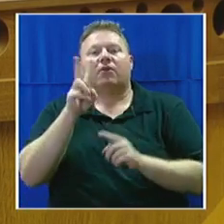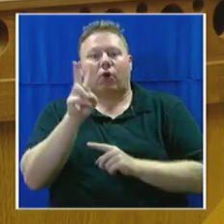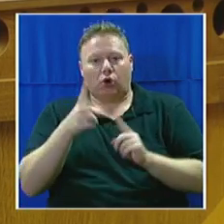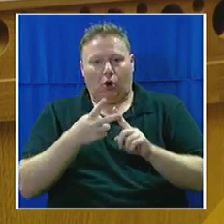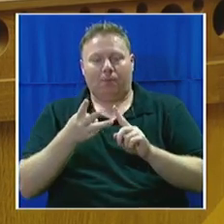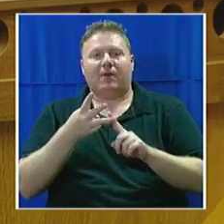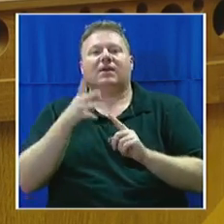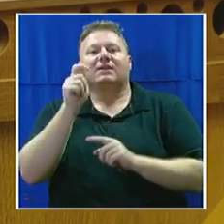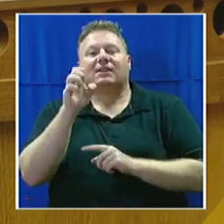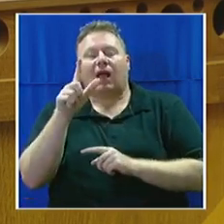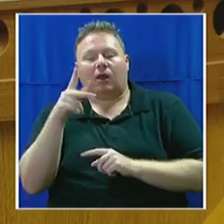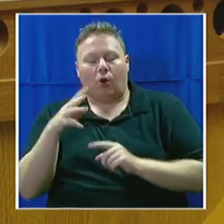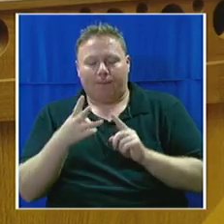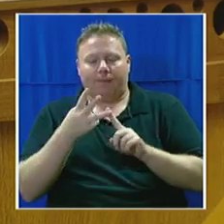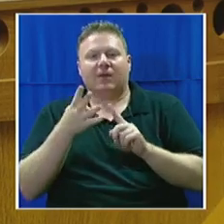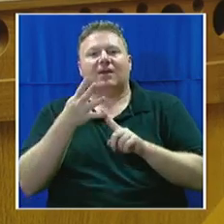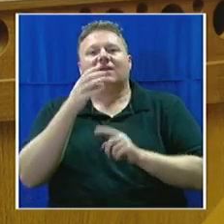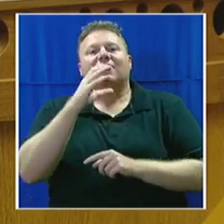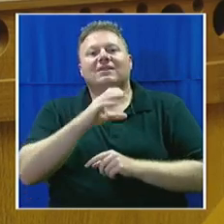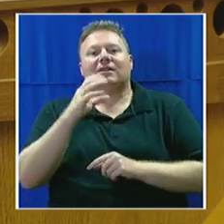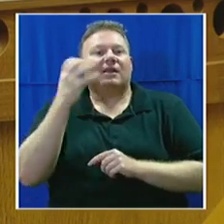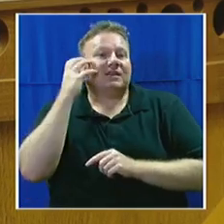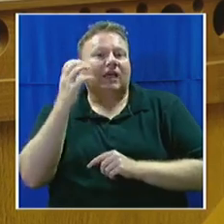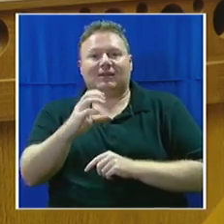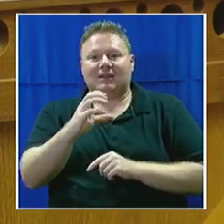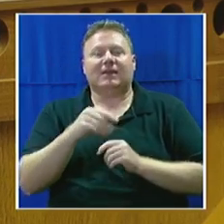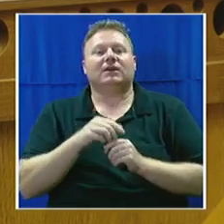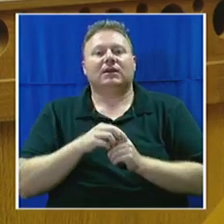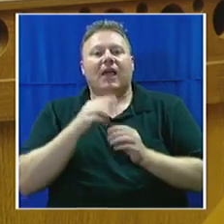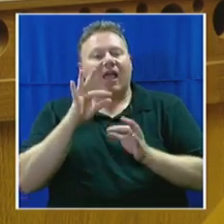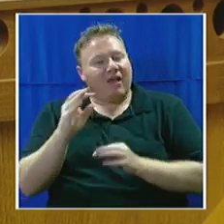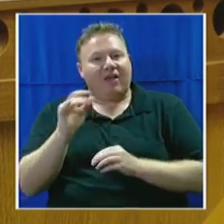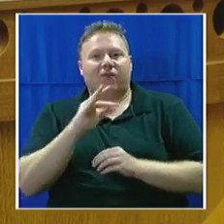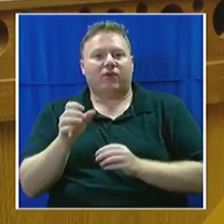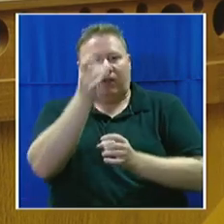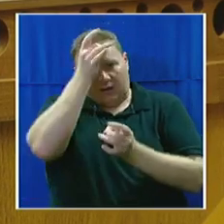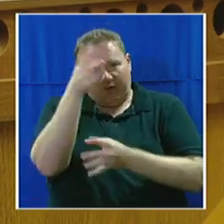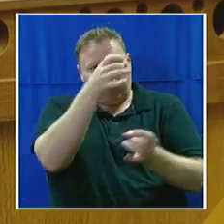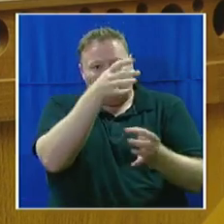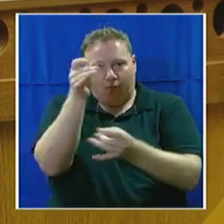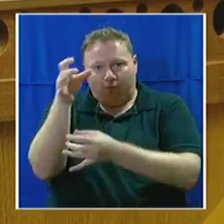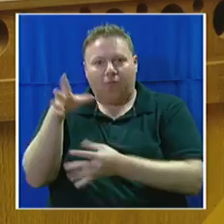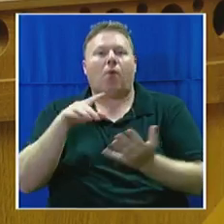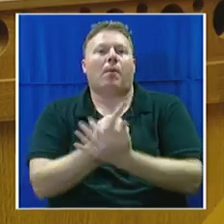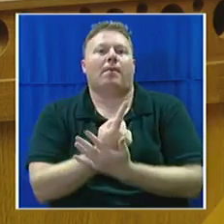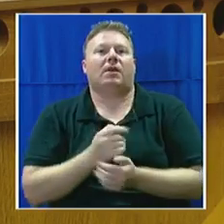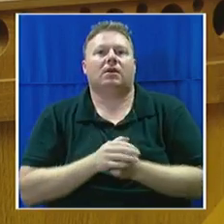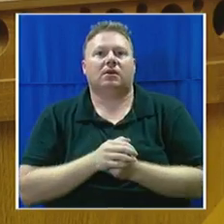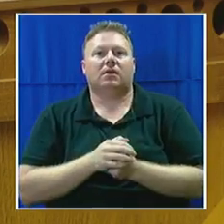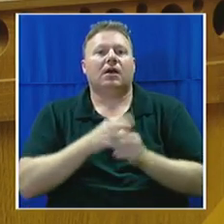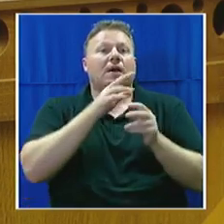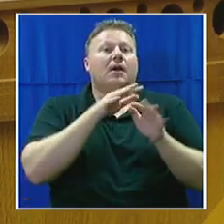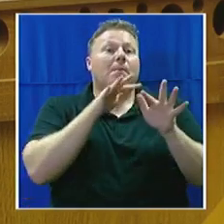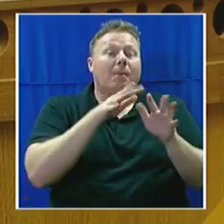Cell C to be giving out daily reminders to our people to make sure that they are well informed. A public-private partnership